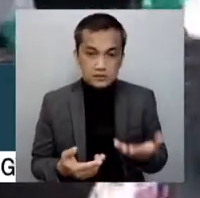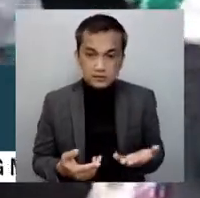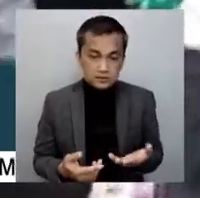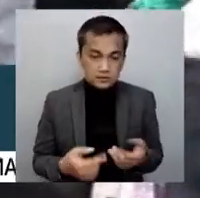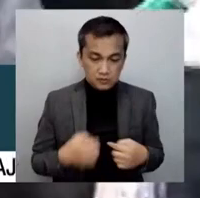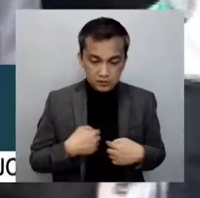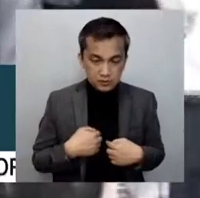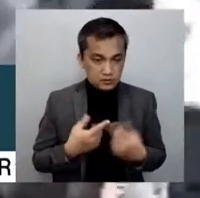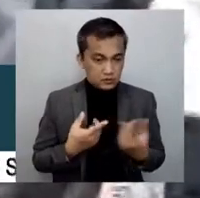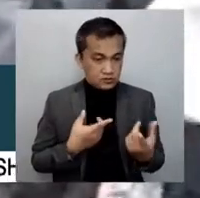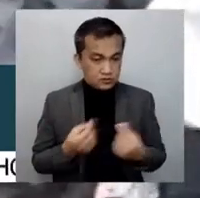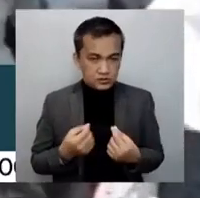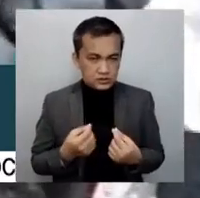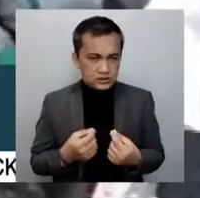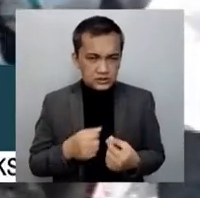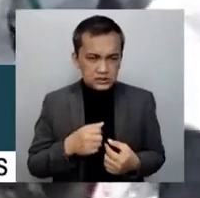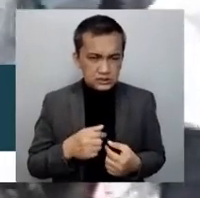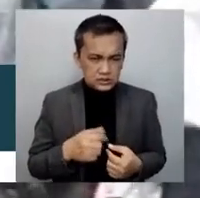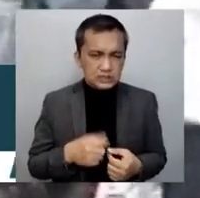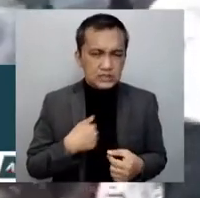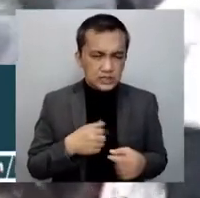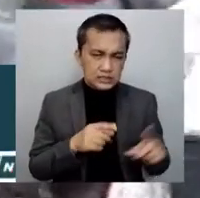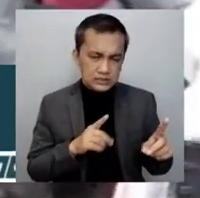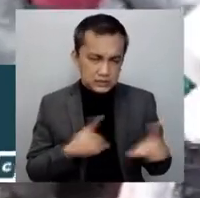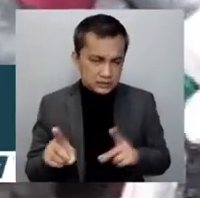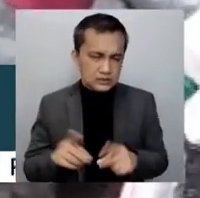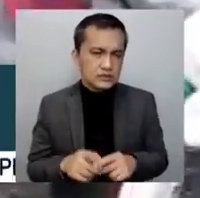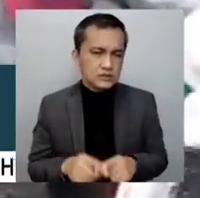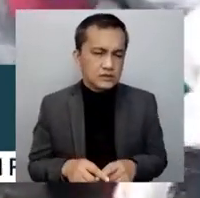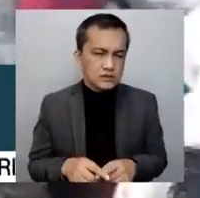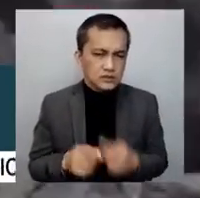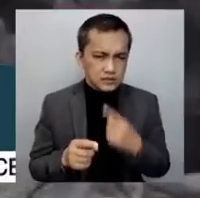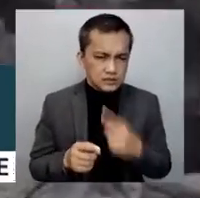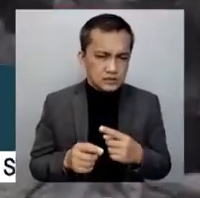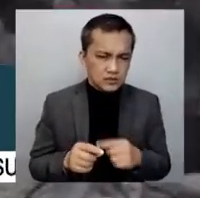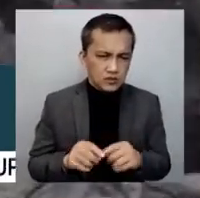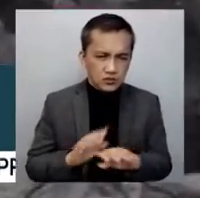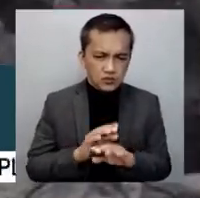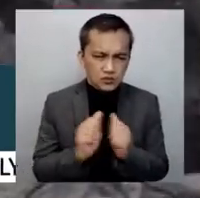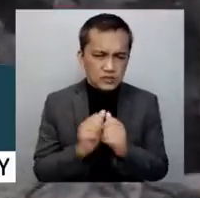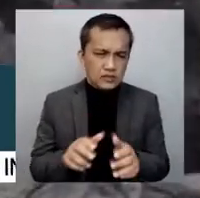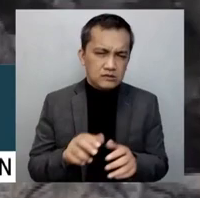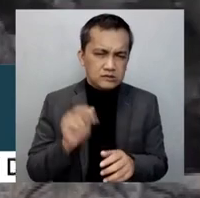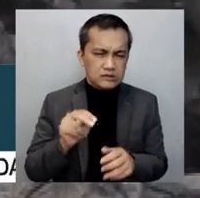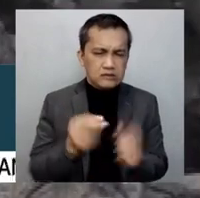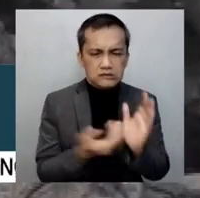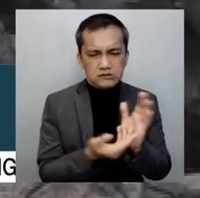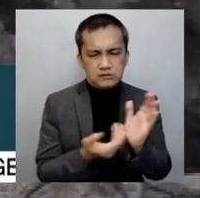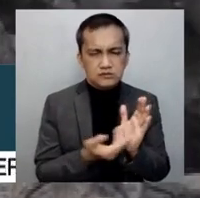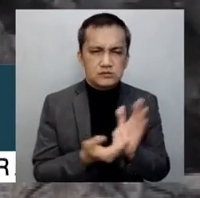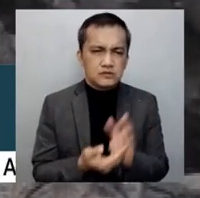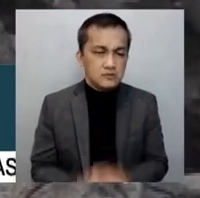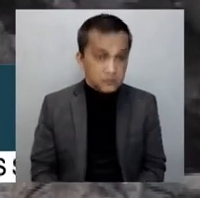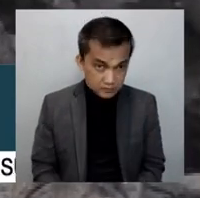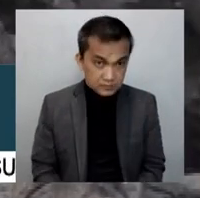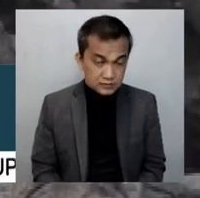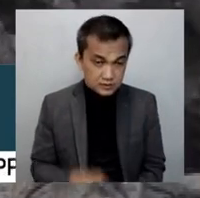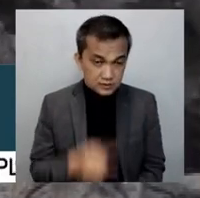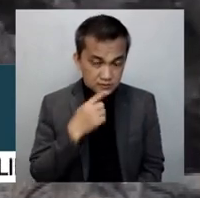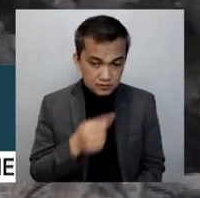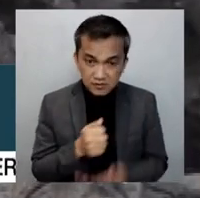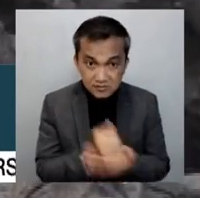done is something that I did without necessarily showing it up to them. If she doesn't believe that I helped